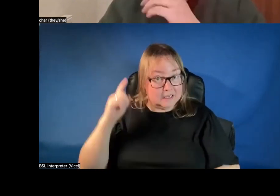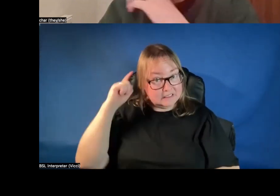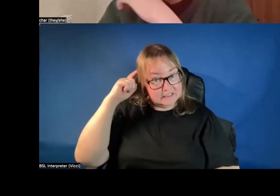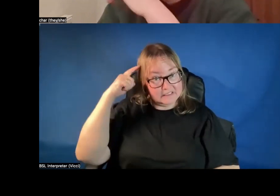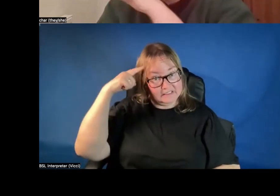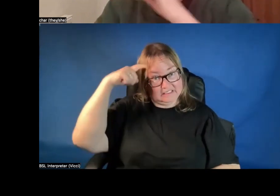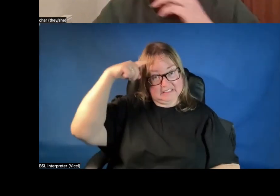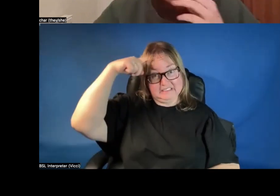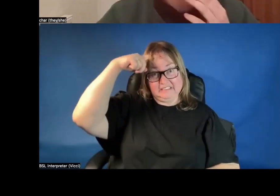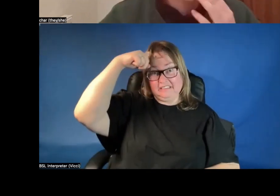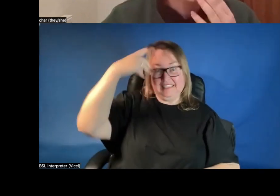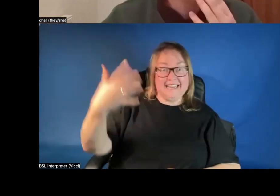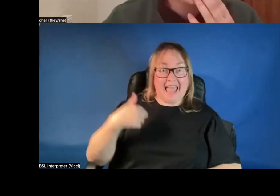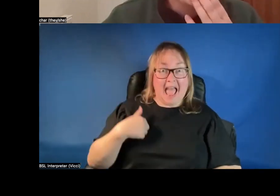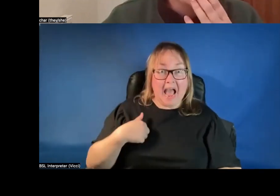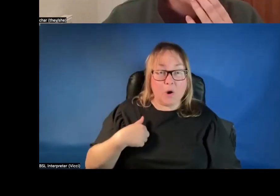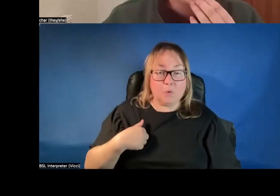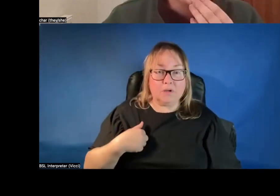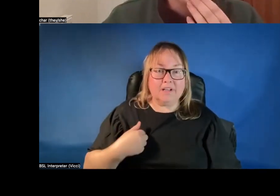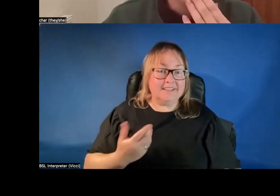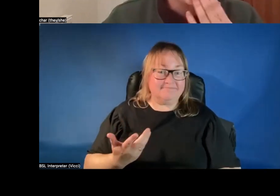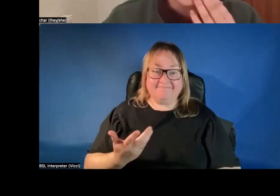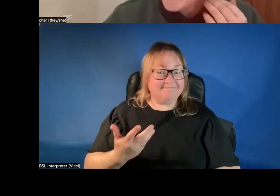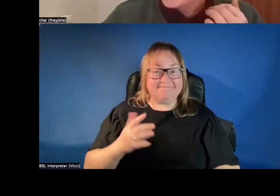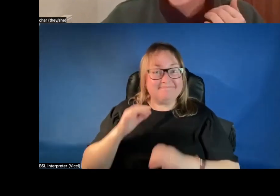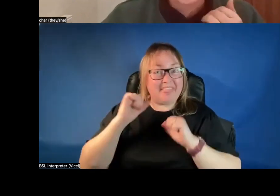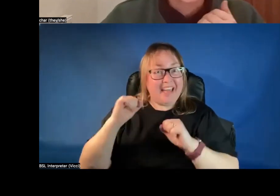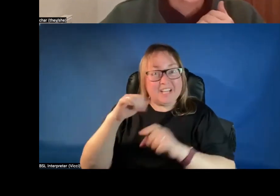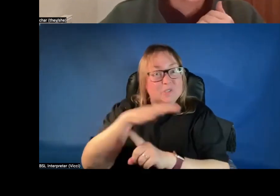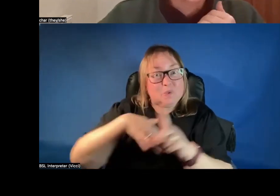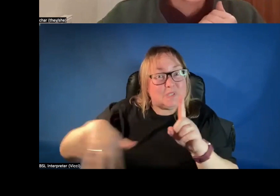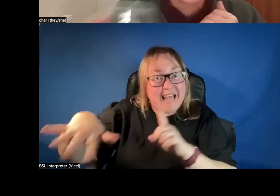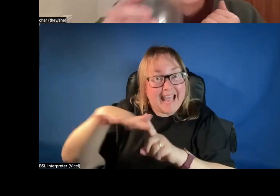that, and it's so inbuilt, it's so ingrained.